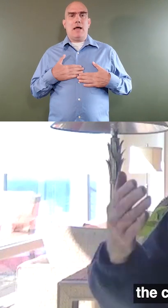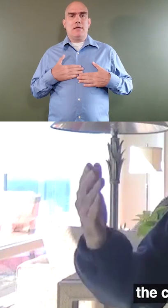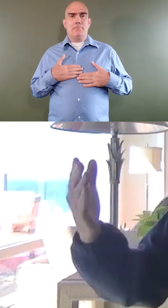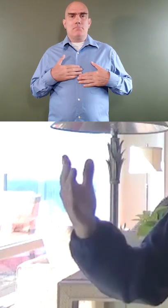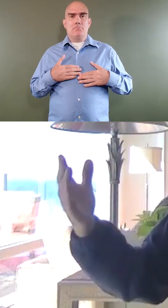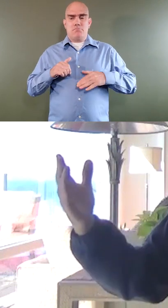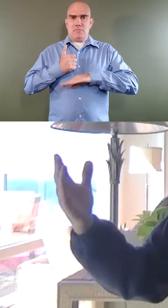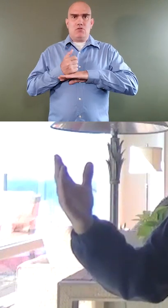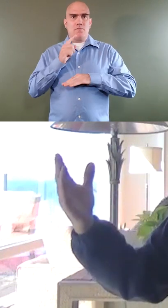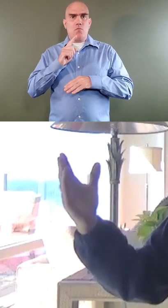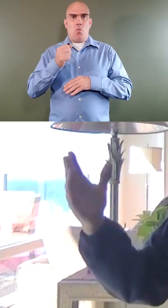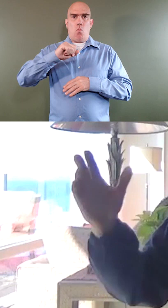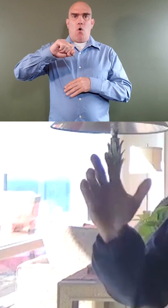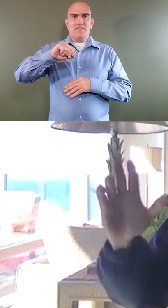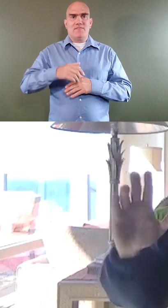ward off,